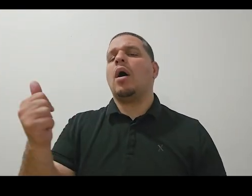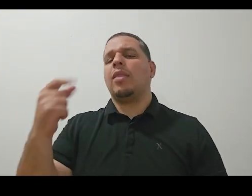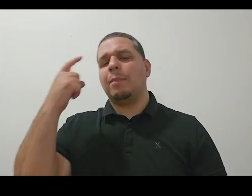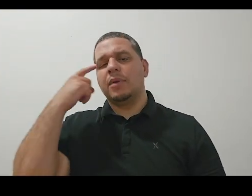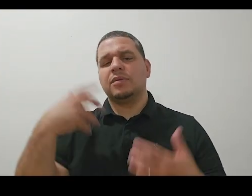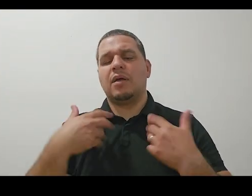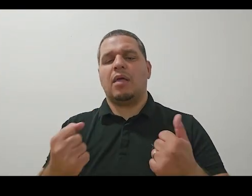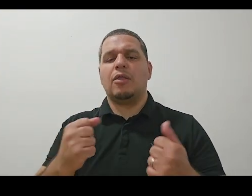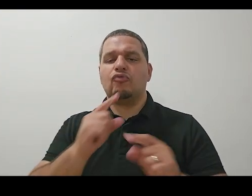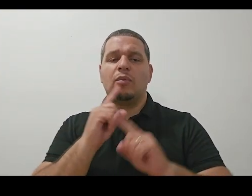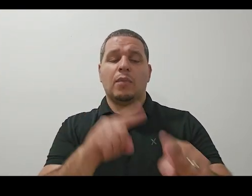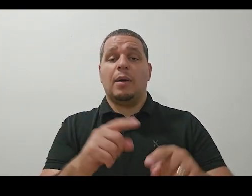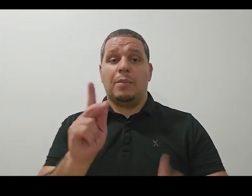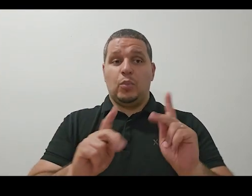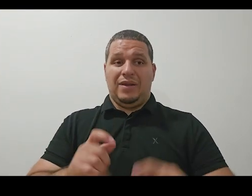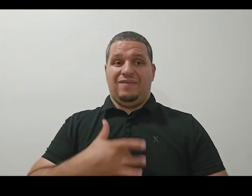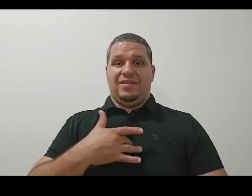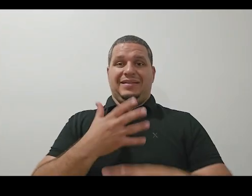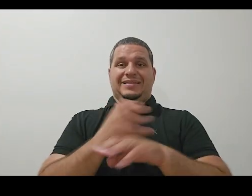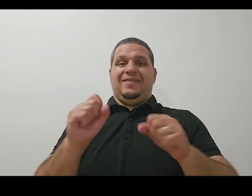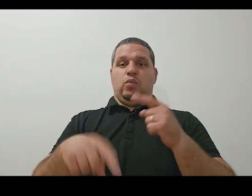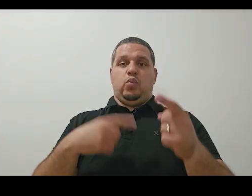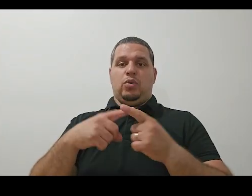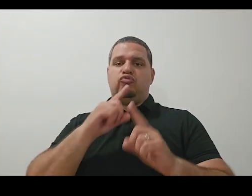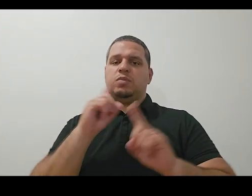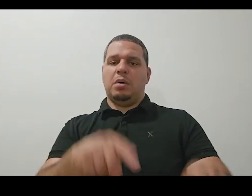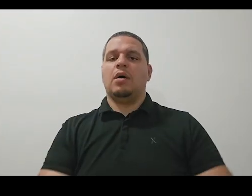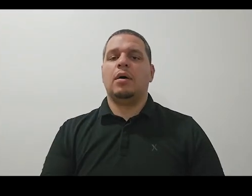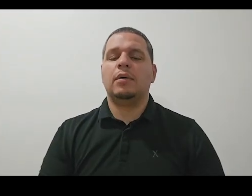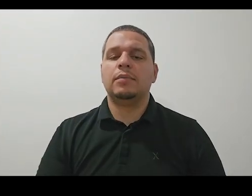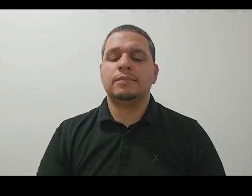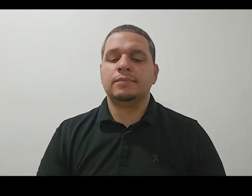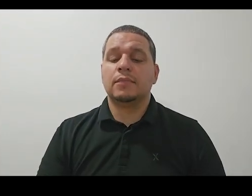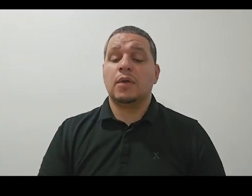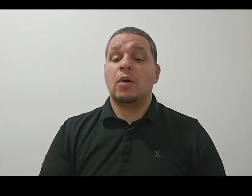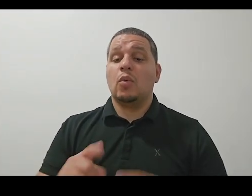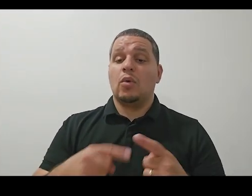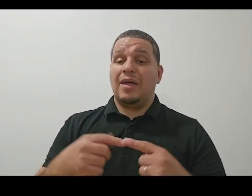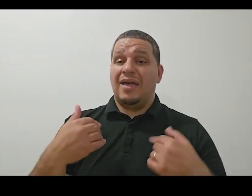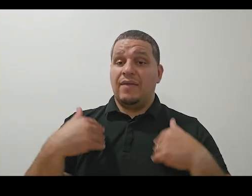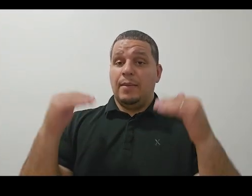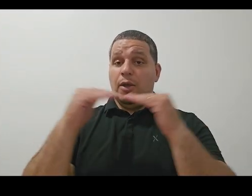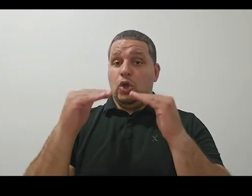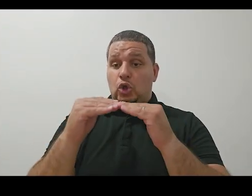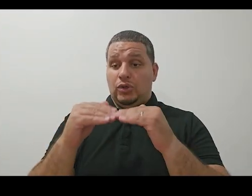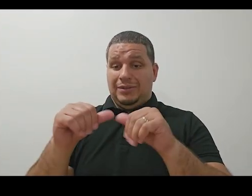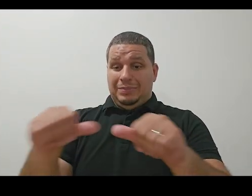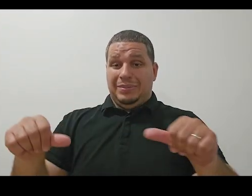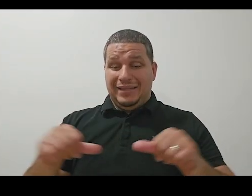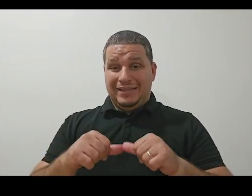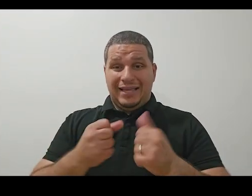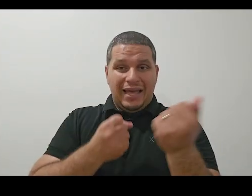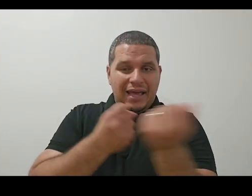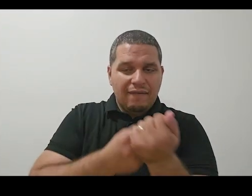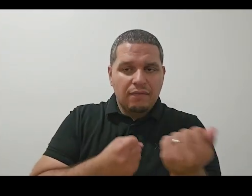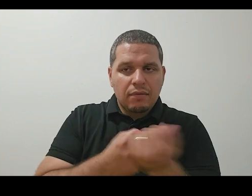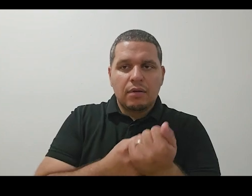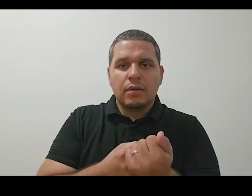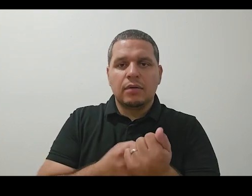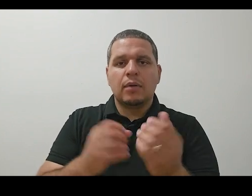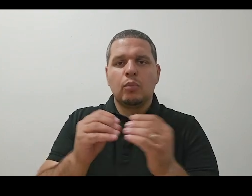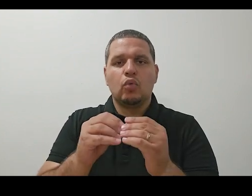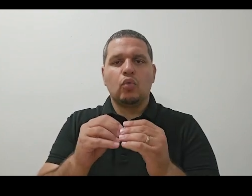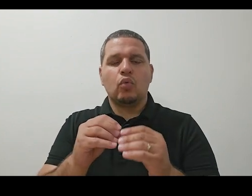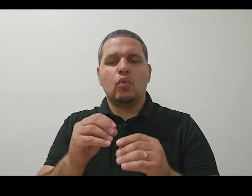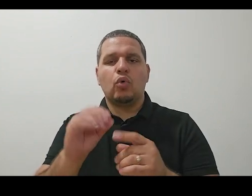or some kind of mental health response number because people need to feel safe when they get responded to. When we have peers in the space advocating, it's like